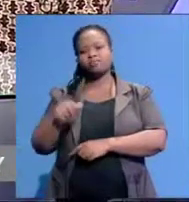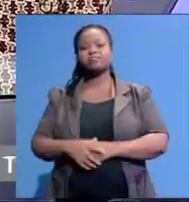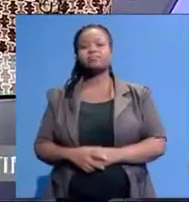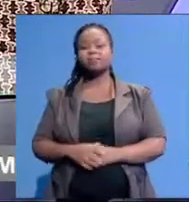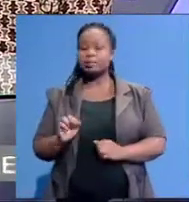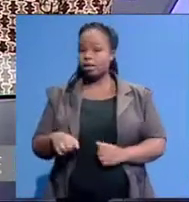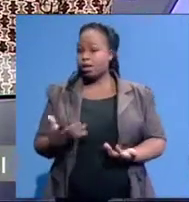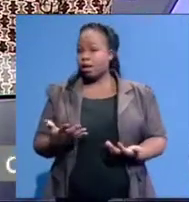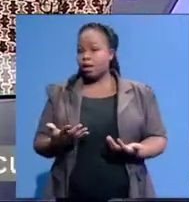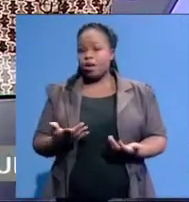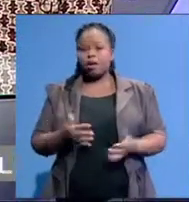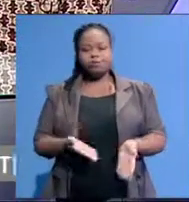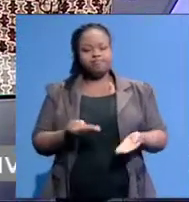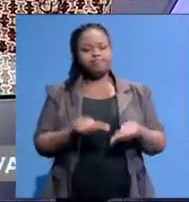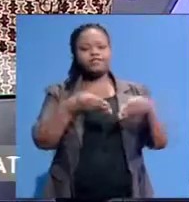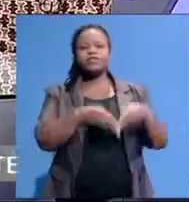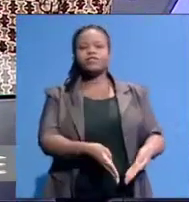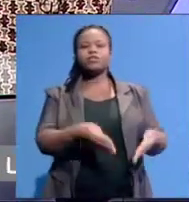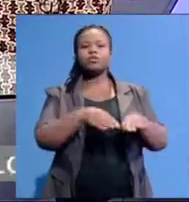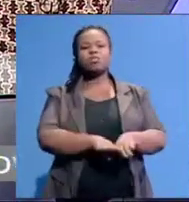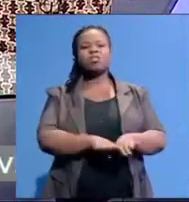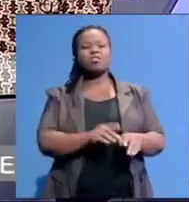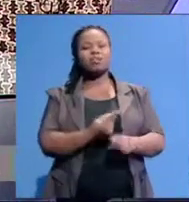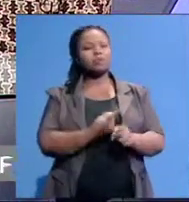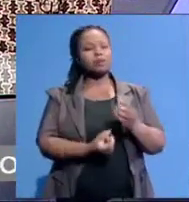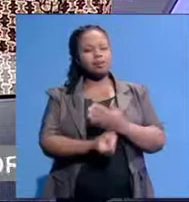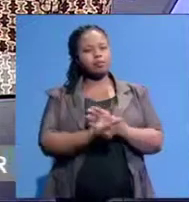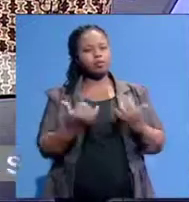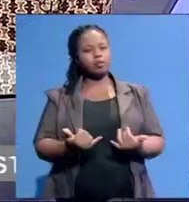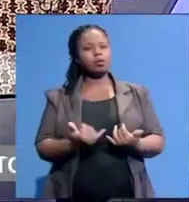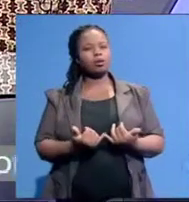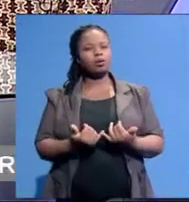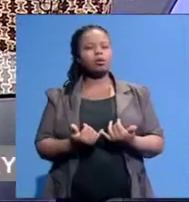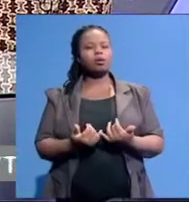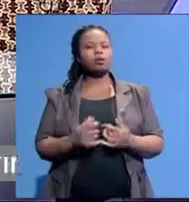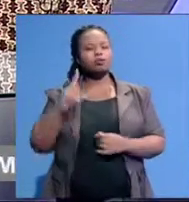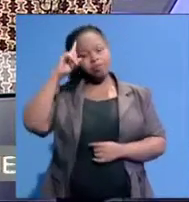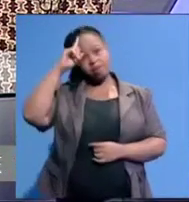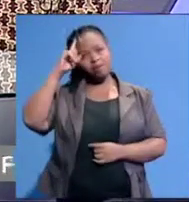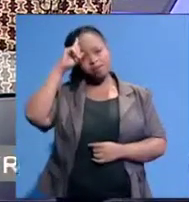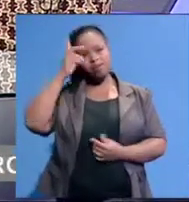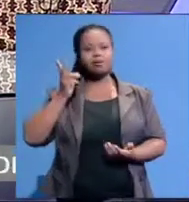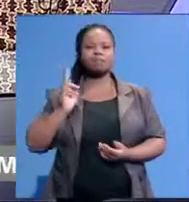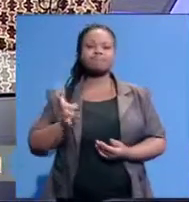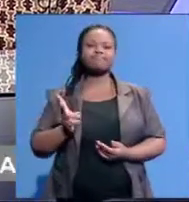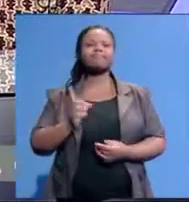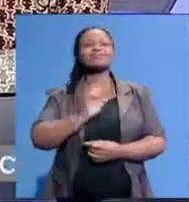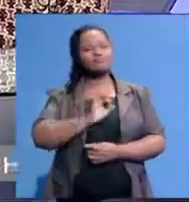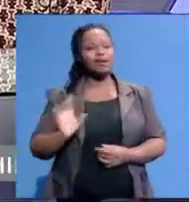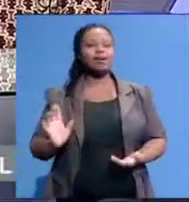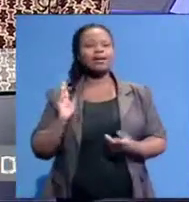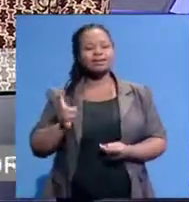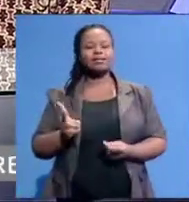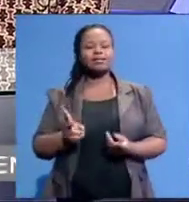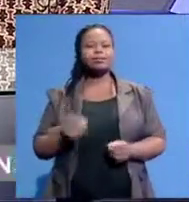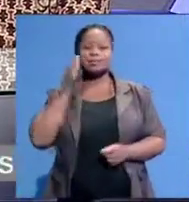such as today with luminaries of the African continent, Madiba once again did something. Yeah. He once